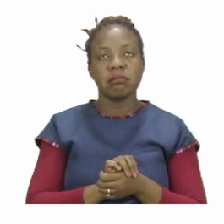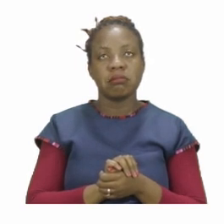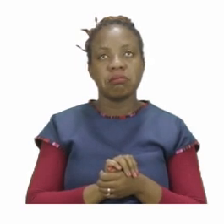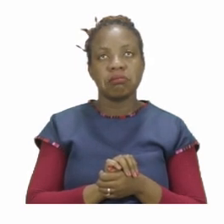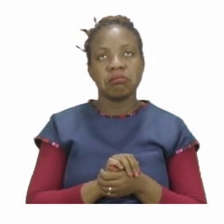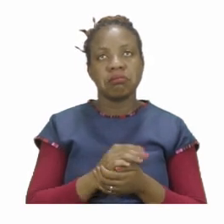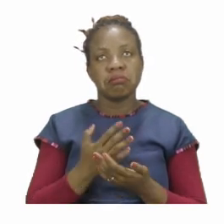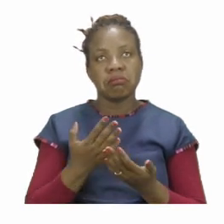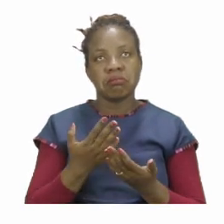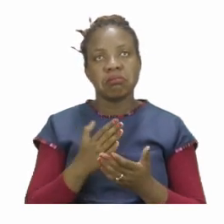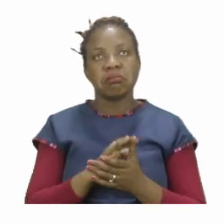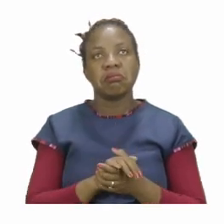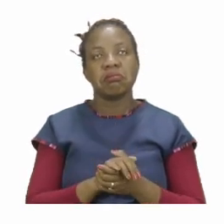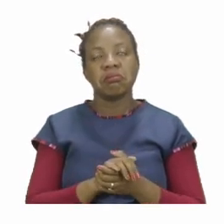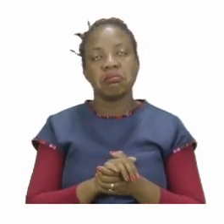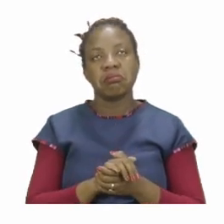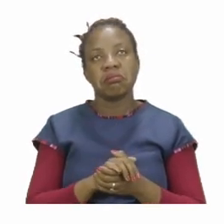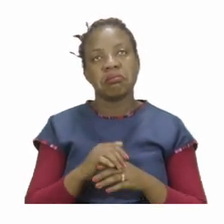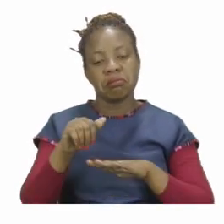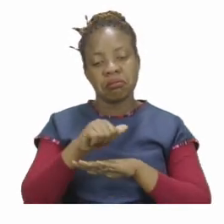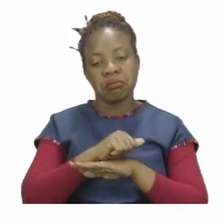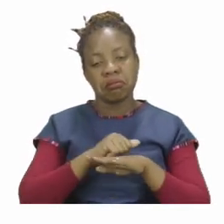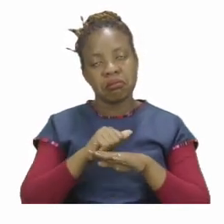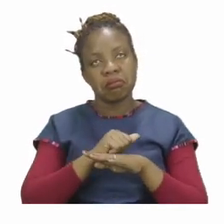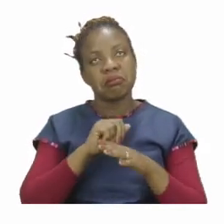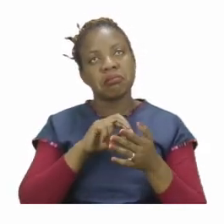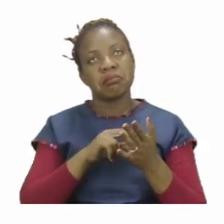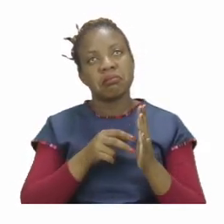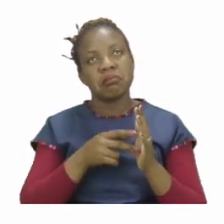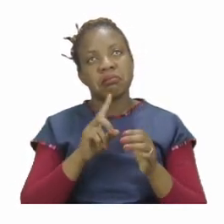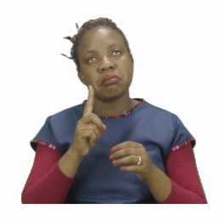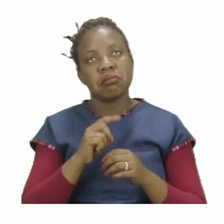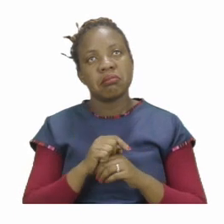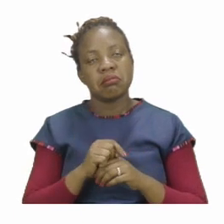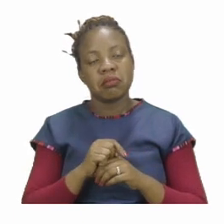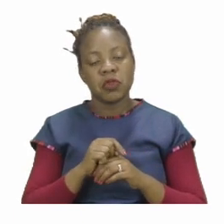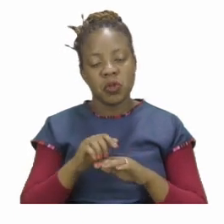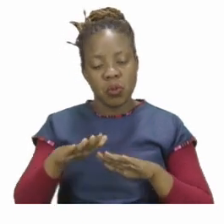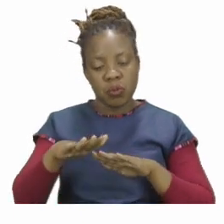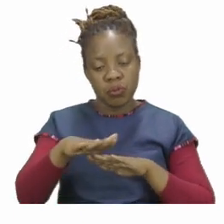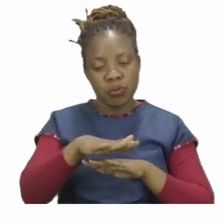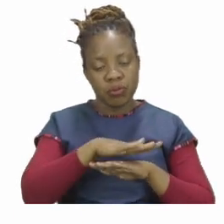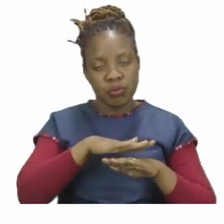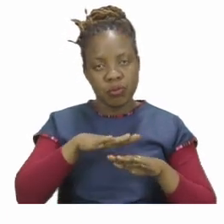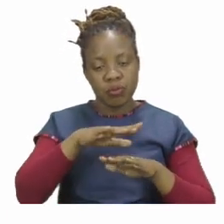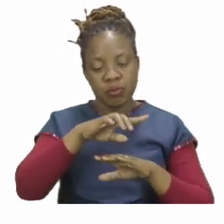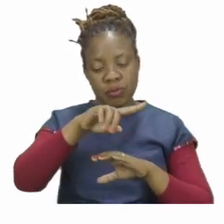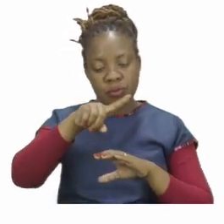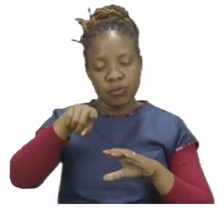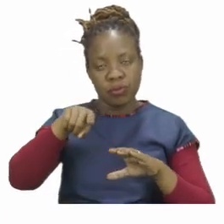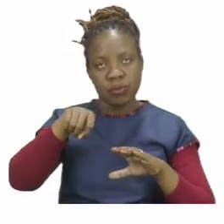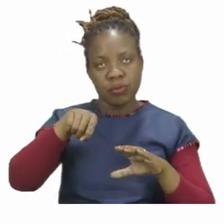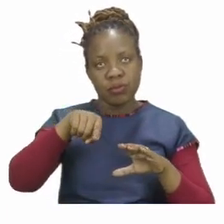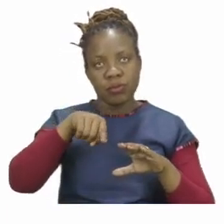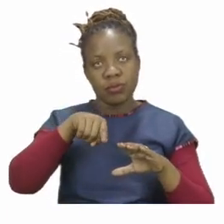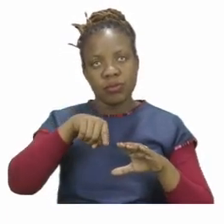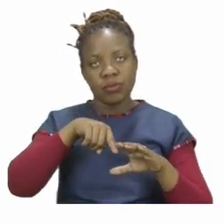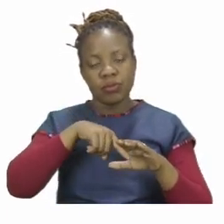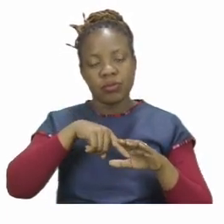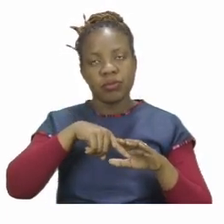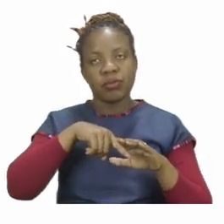It is the surface or the space inside a shape or